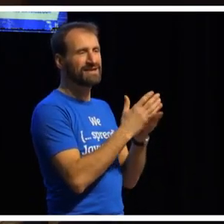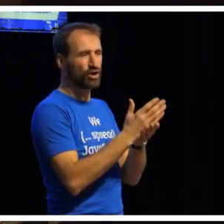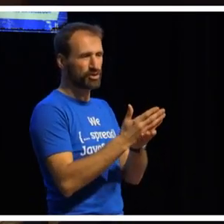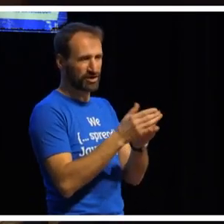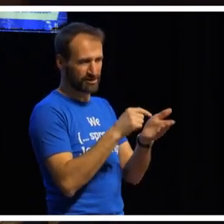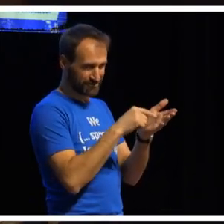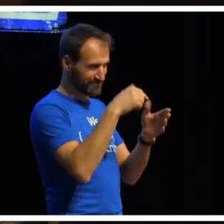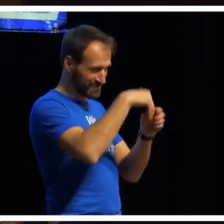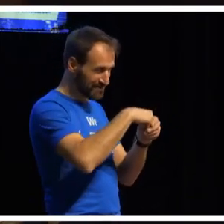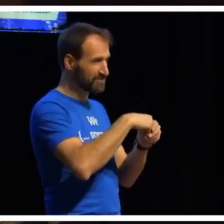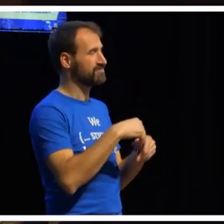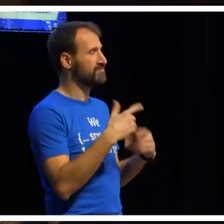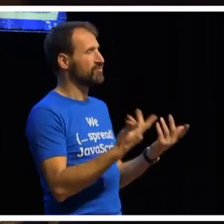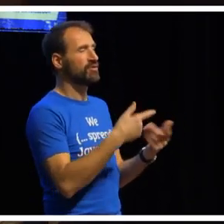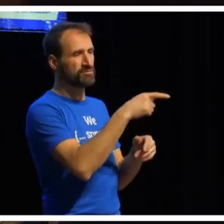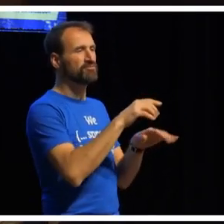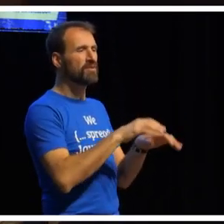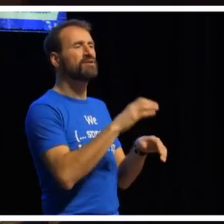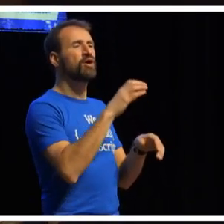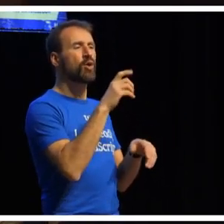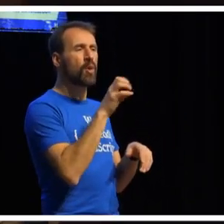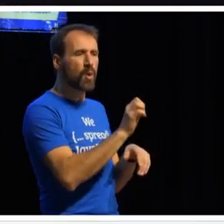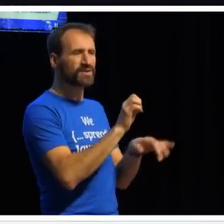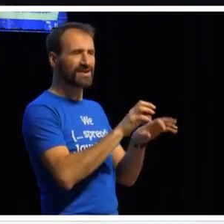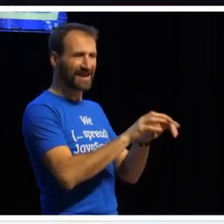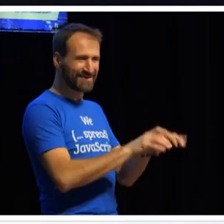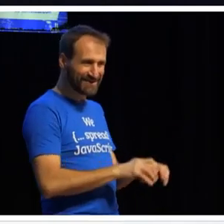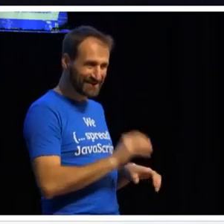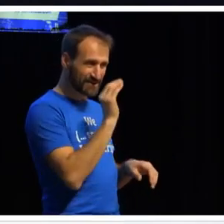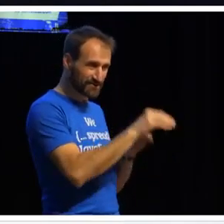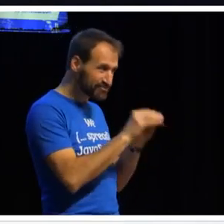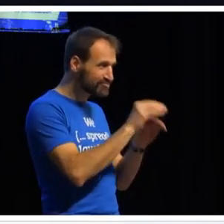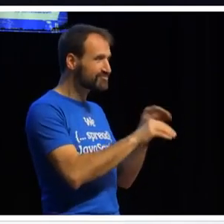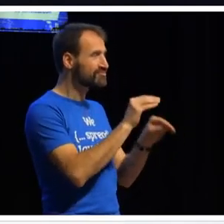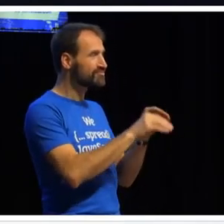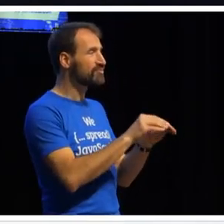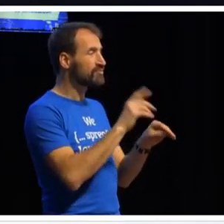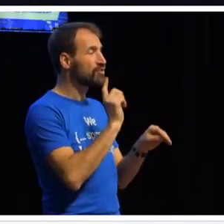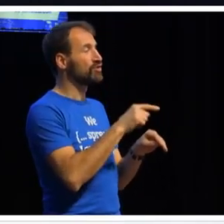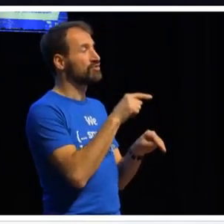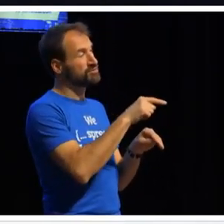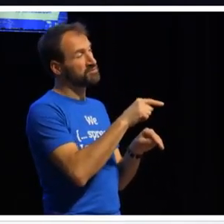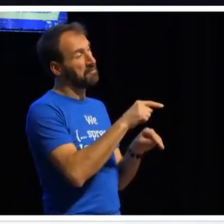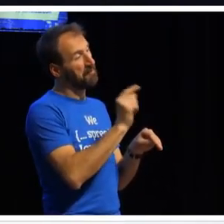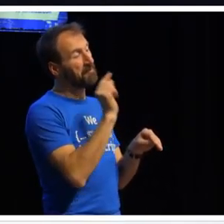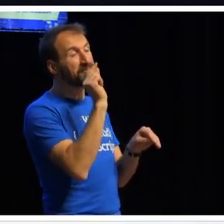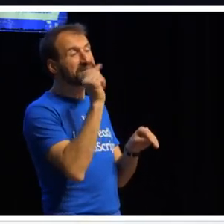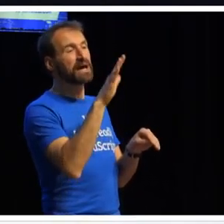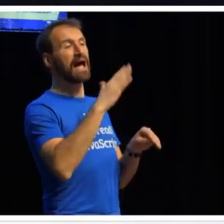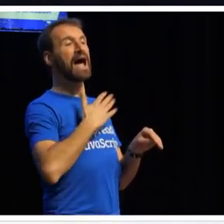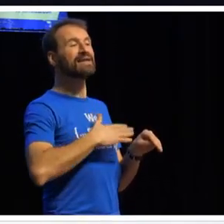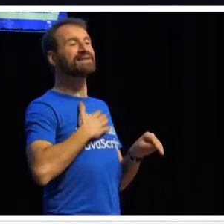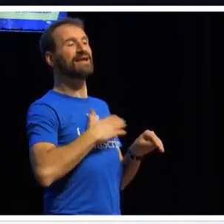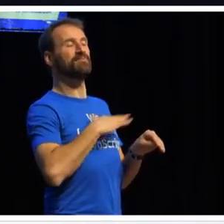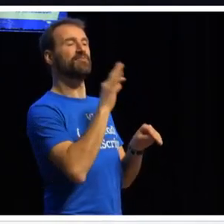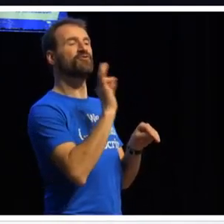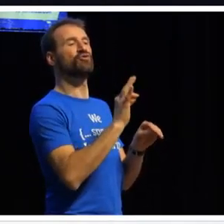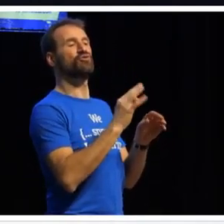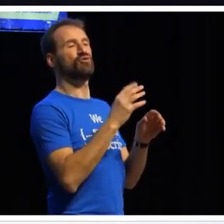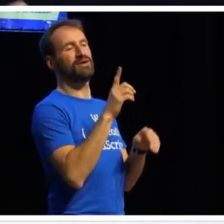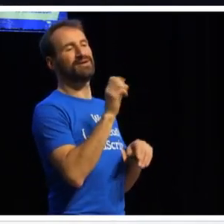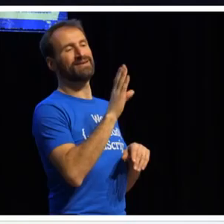you where it went wrong. You could edit code on it, and it was, you know, it was actually a bit more pleasant to debug. So why